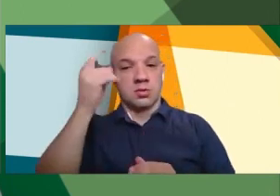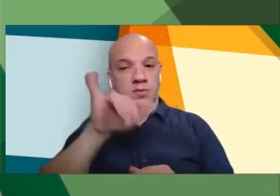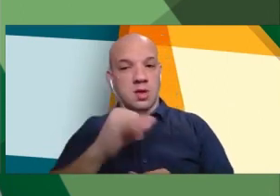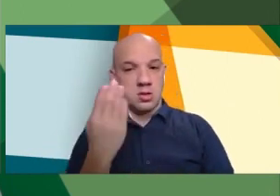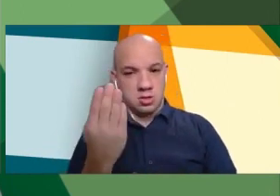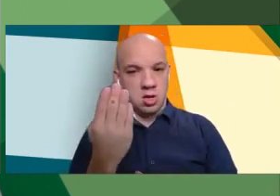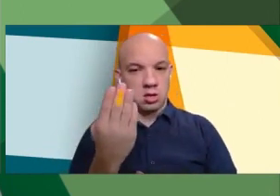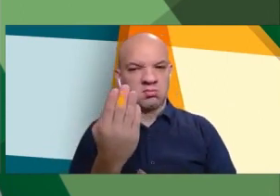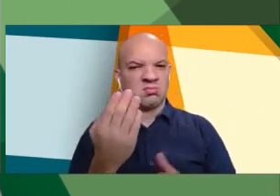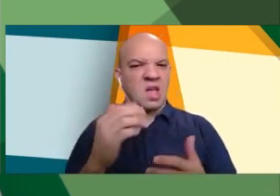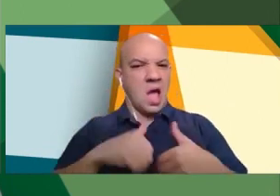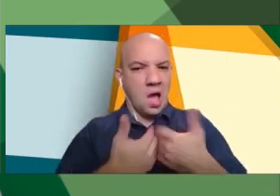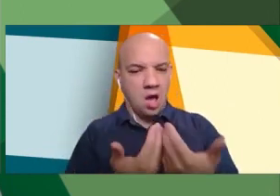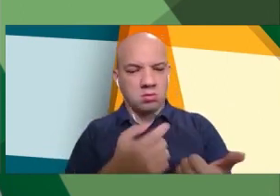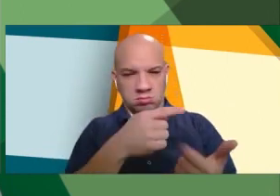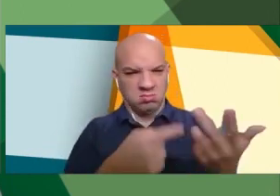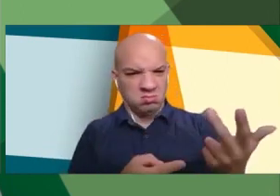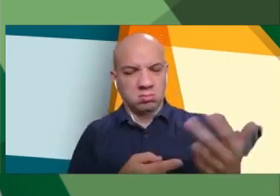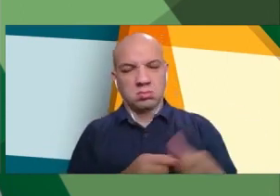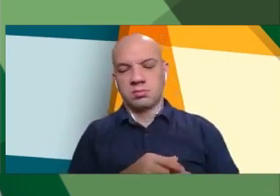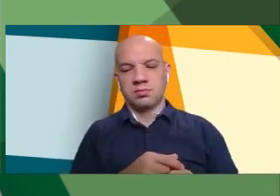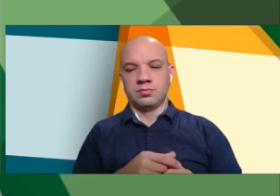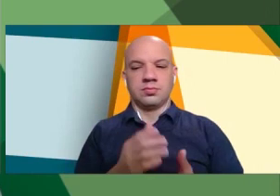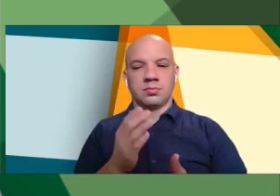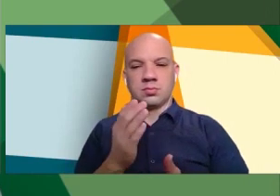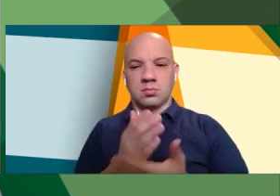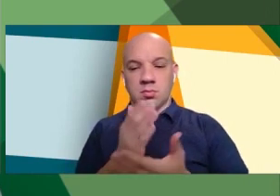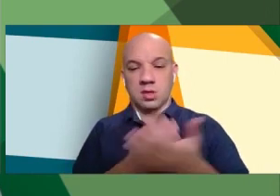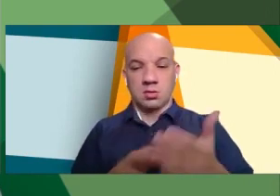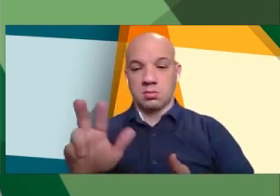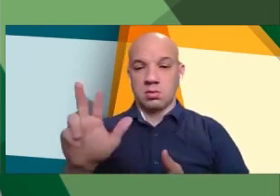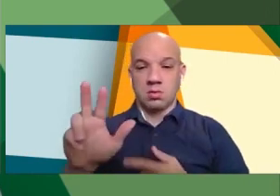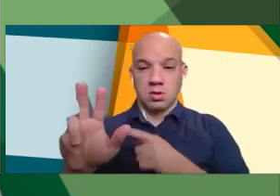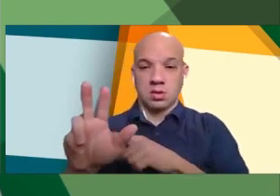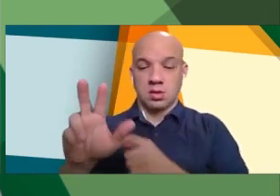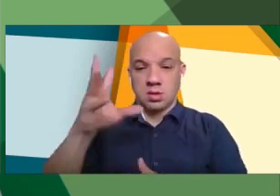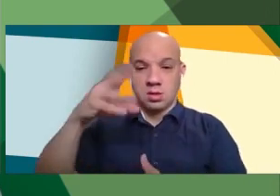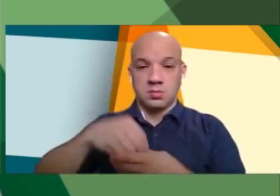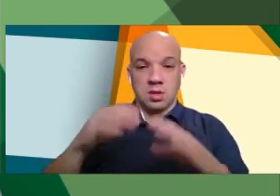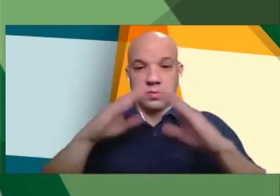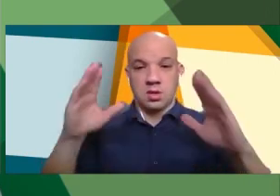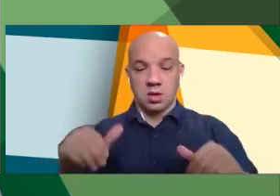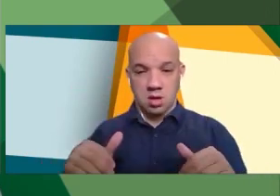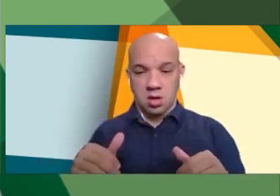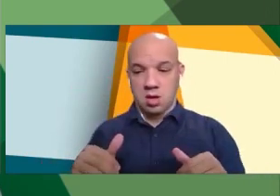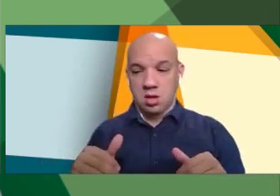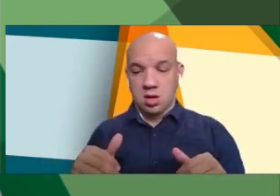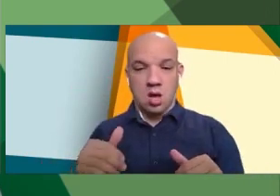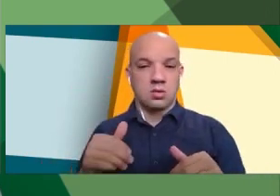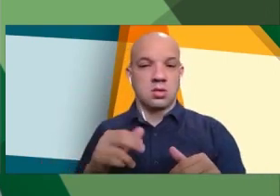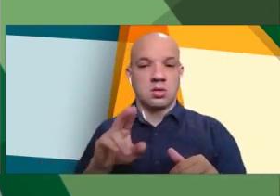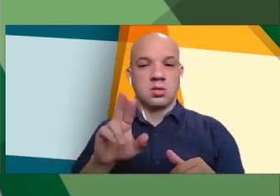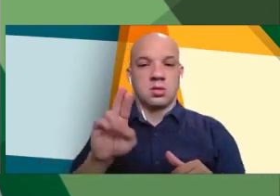right? A Section 3 is the law, as you see, is part of the Housing and Urban